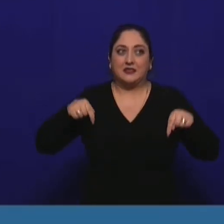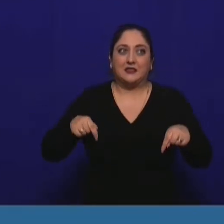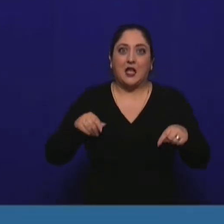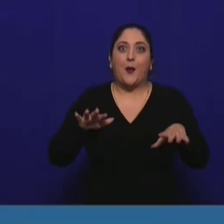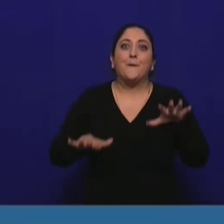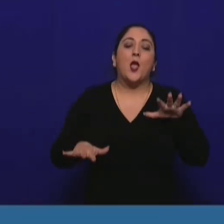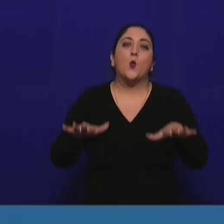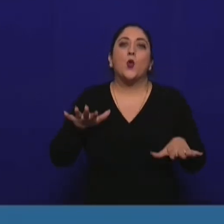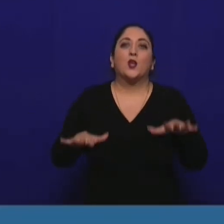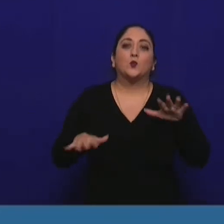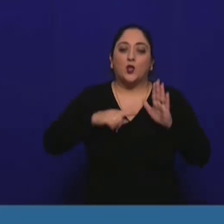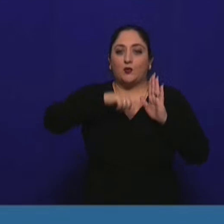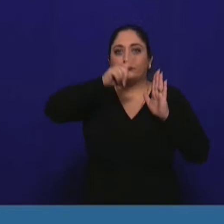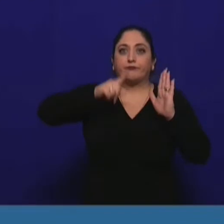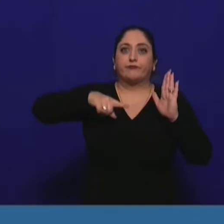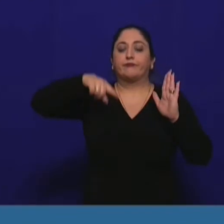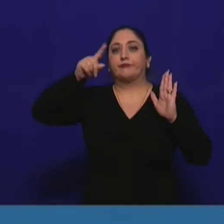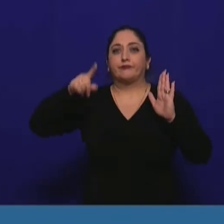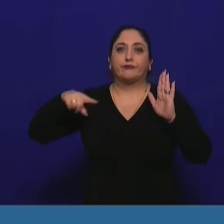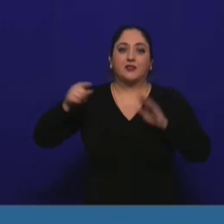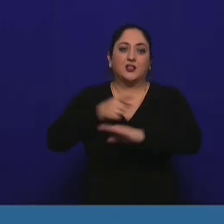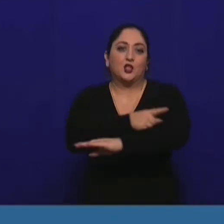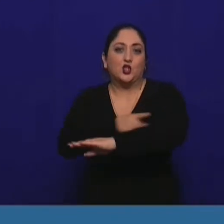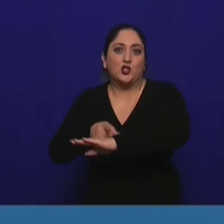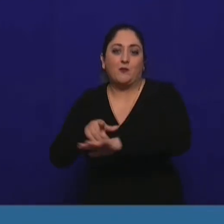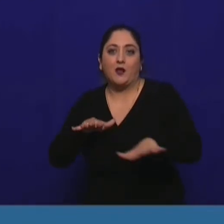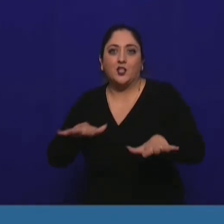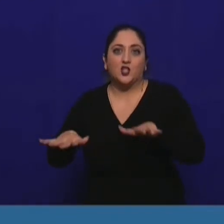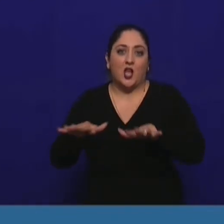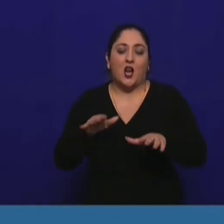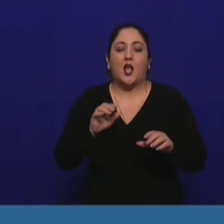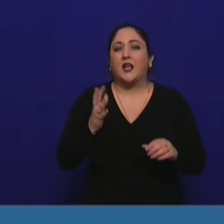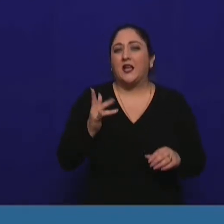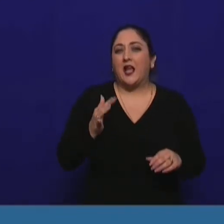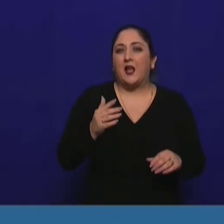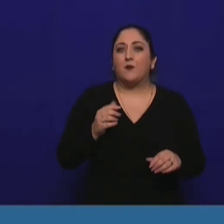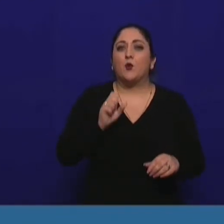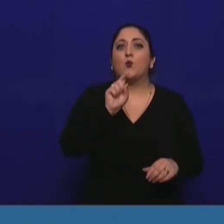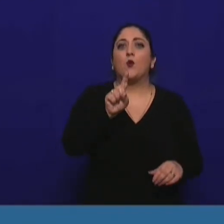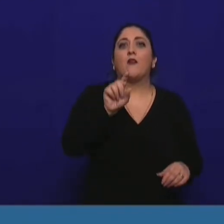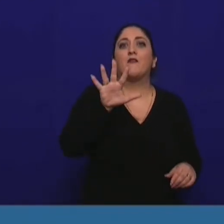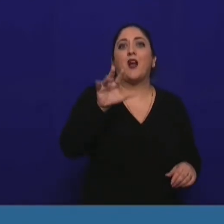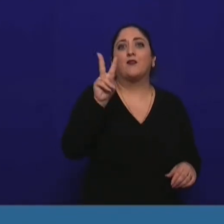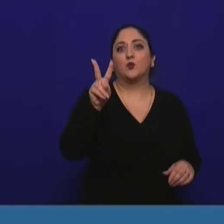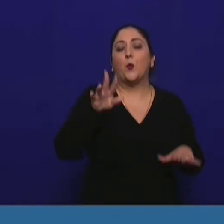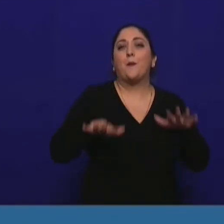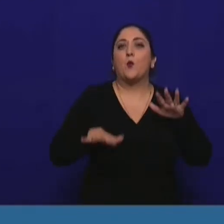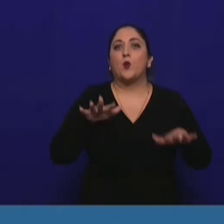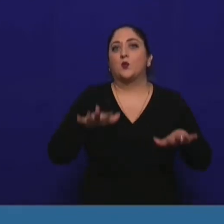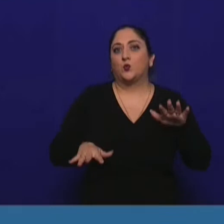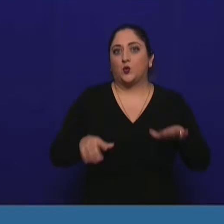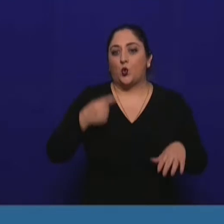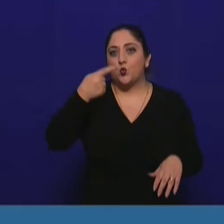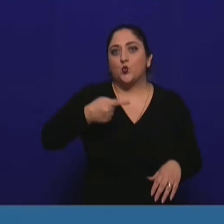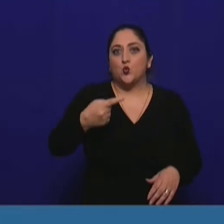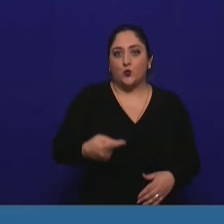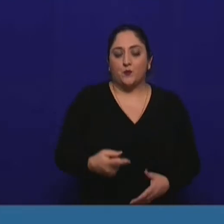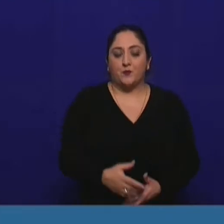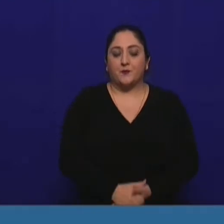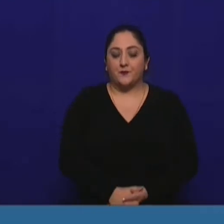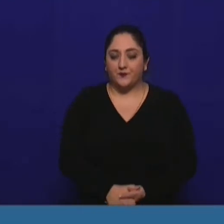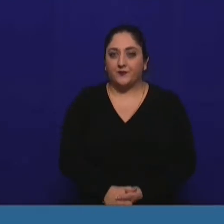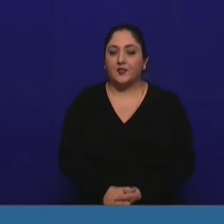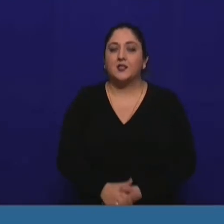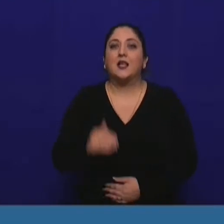average ta' dan l-aħħar 7 ijiem kien ta' 152 cases. Situazzjoni